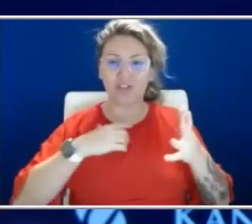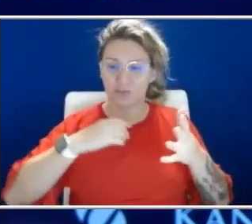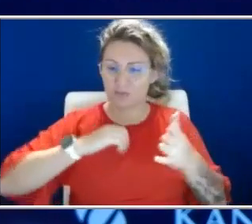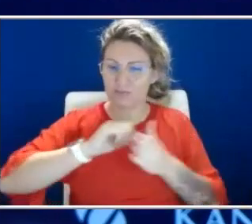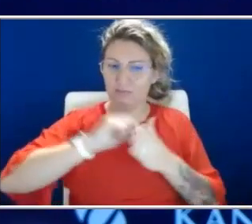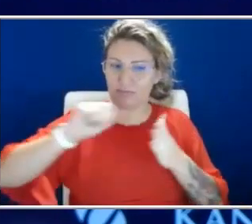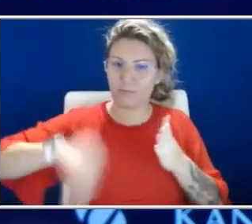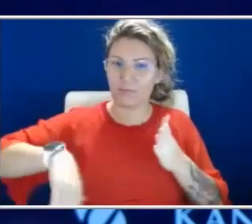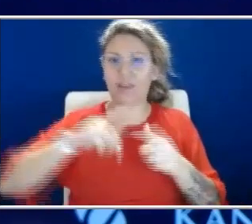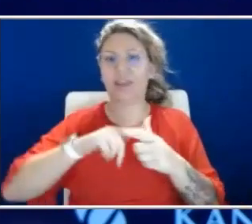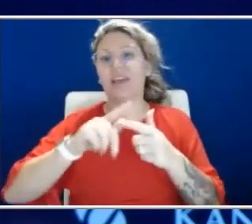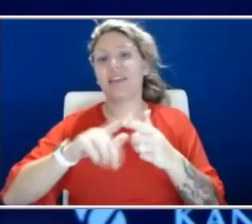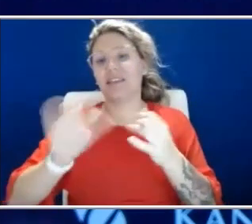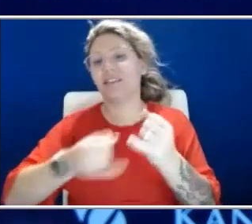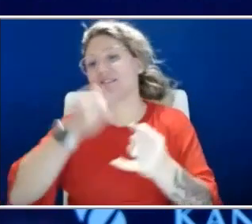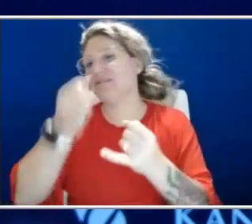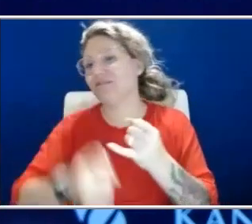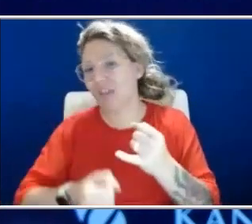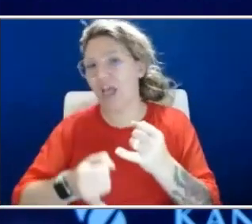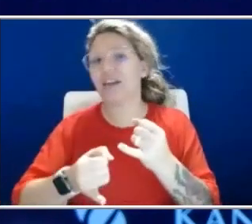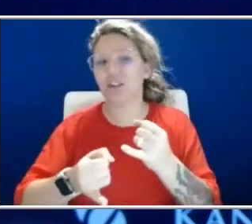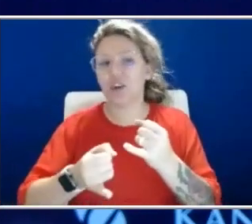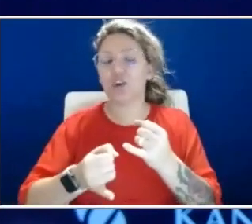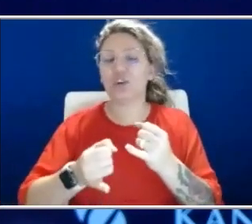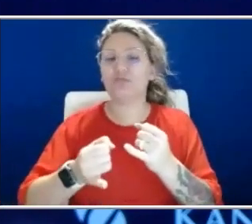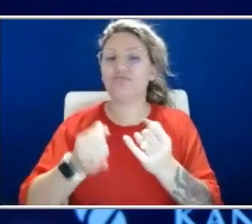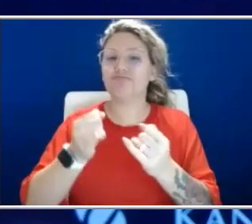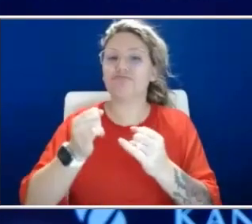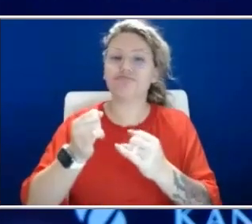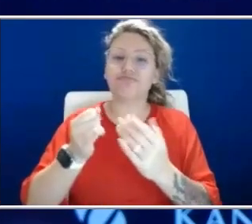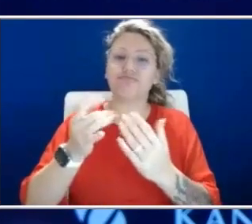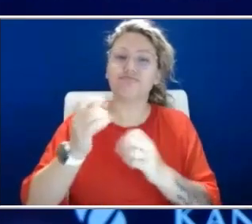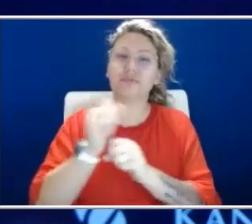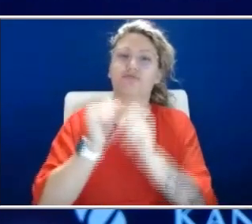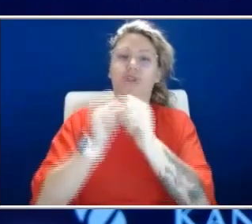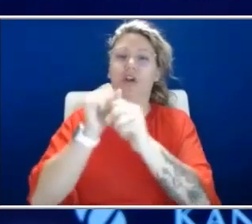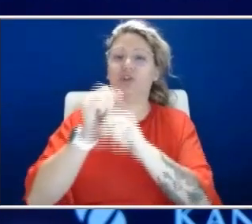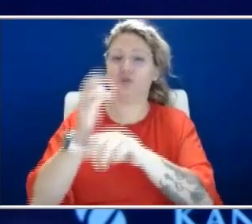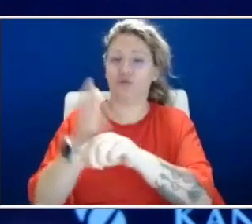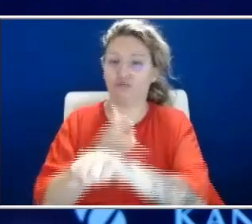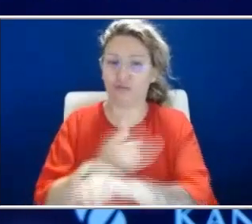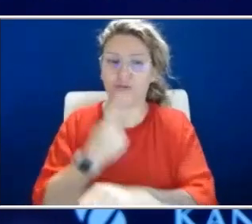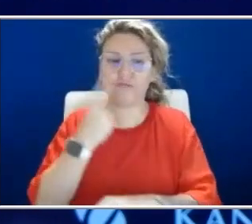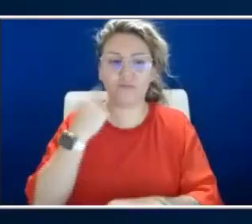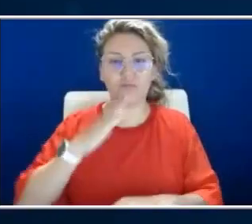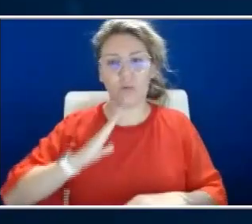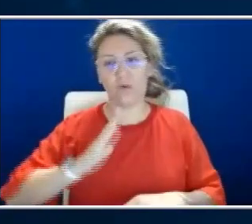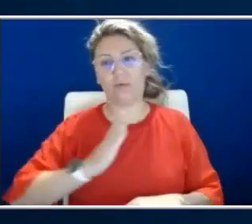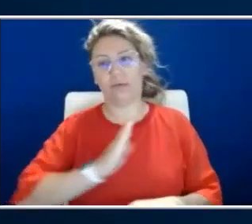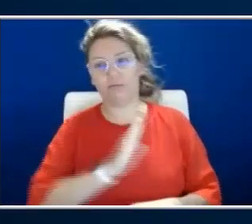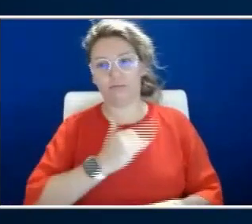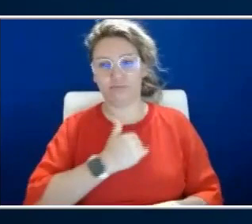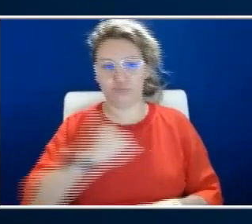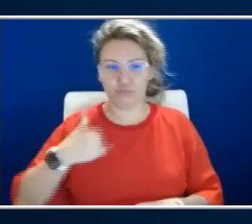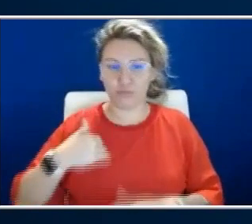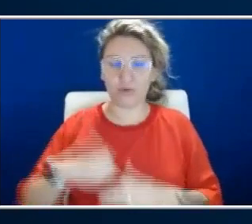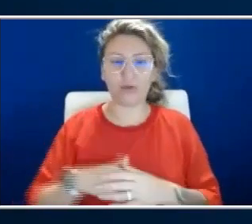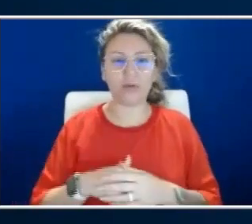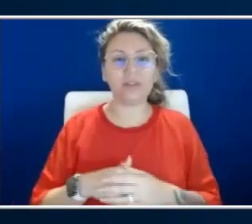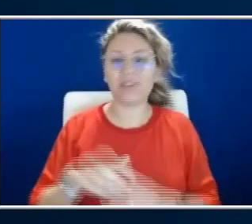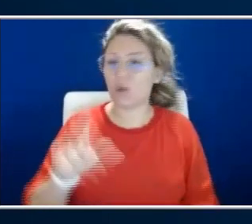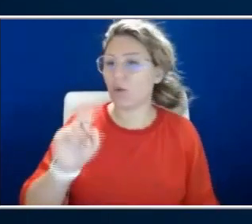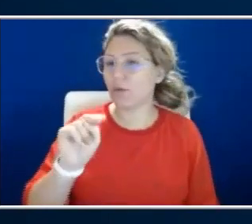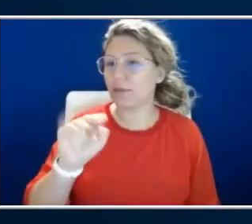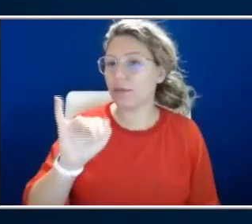final reconstruction, whether that be placement of a long-term implant or tissue-based reconstruction. And so what about the nipple? Are you able